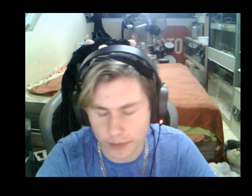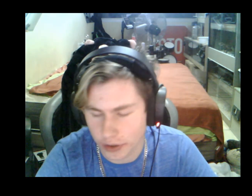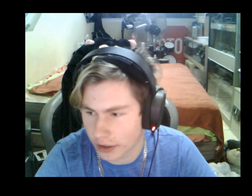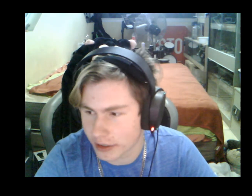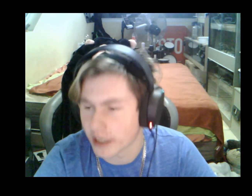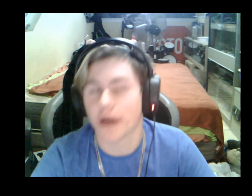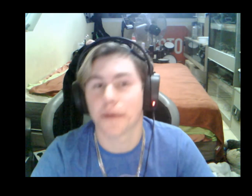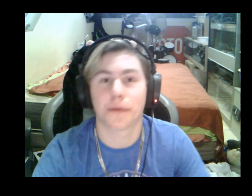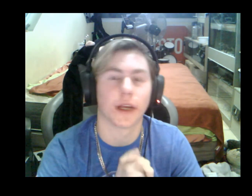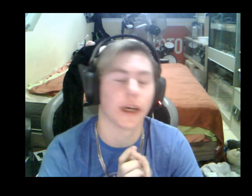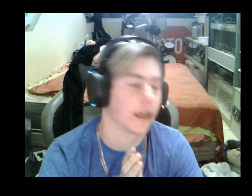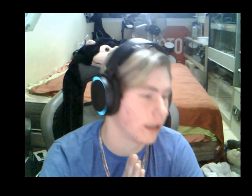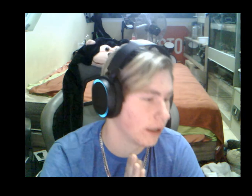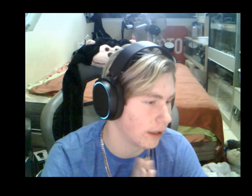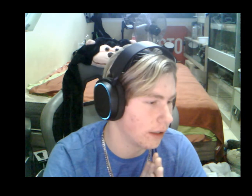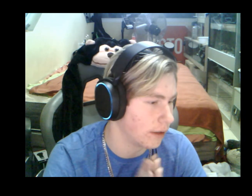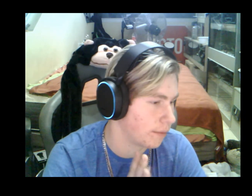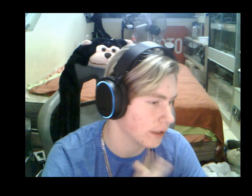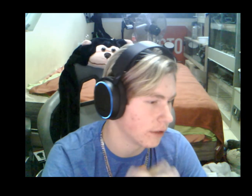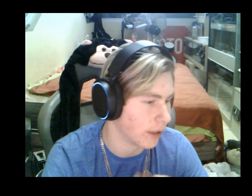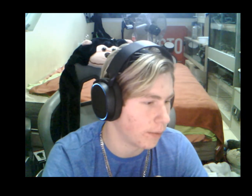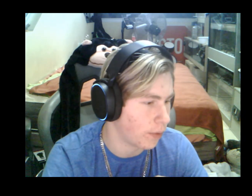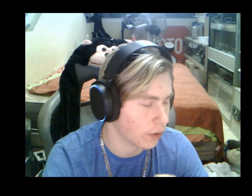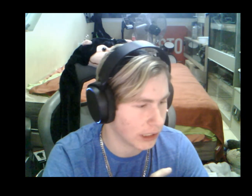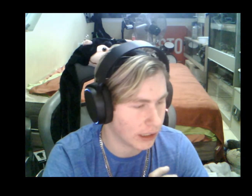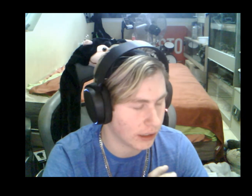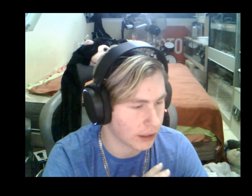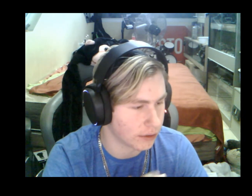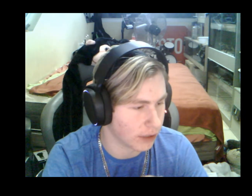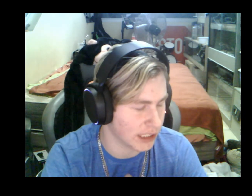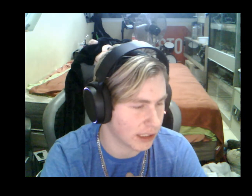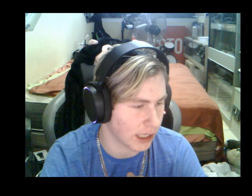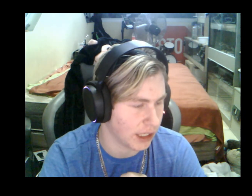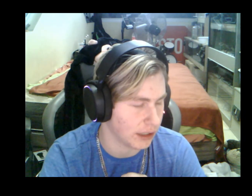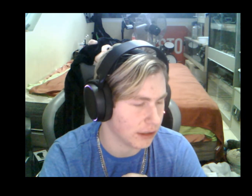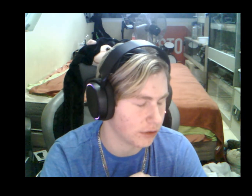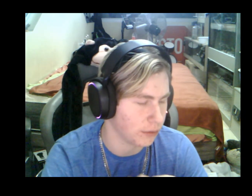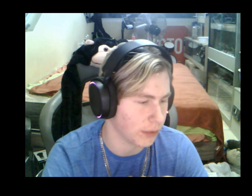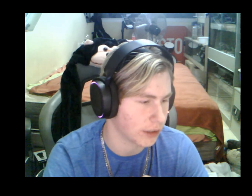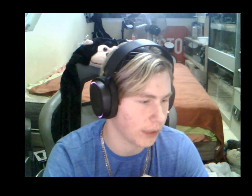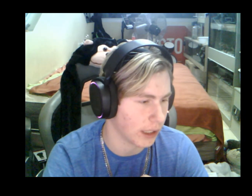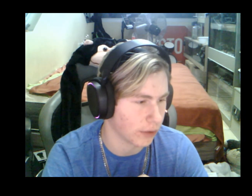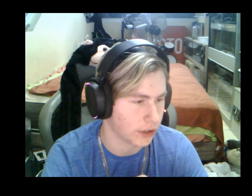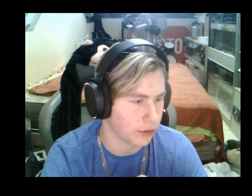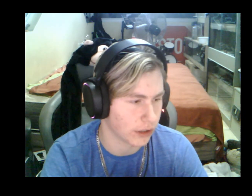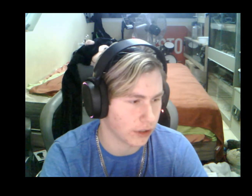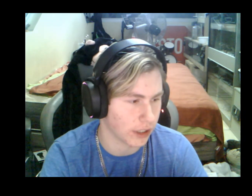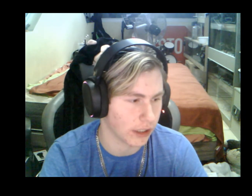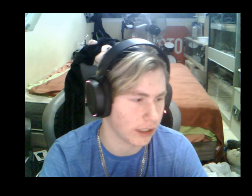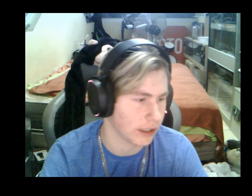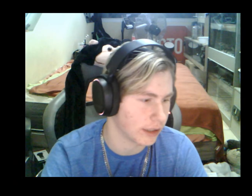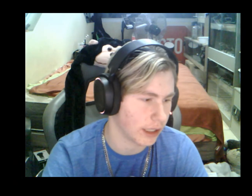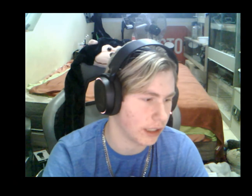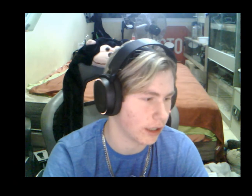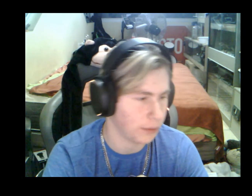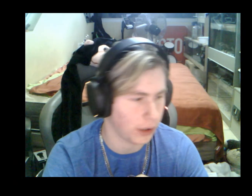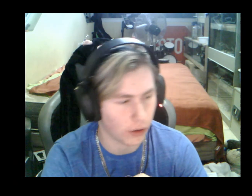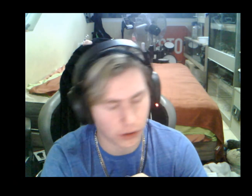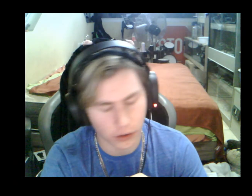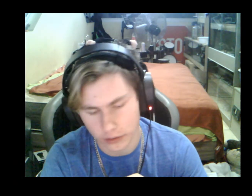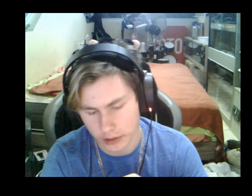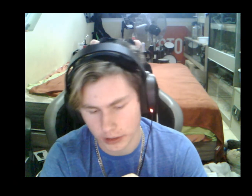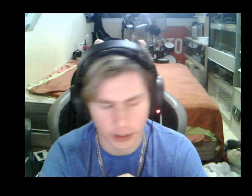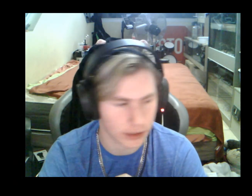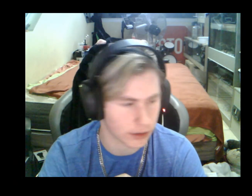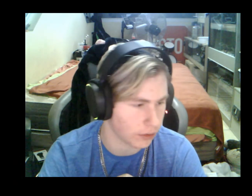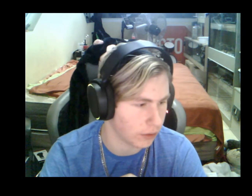I'm so lost. President Ramaphosa didn't really say too much about what you wanted to hear. He didn't say anything about